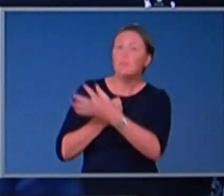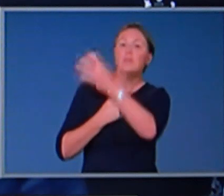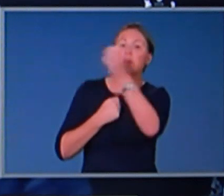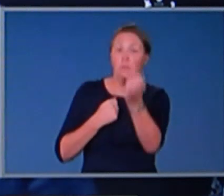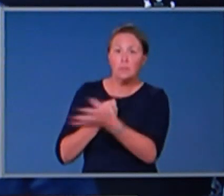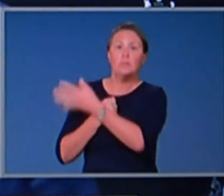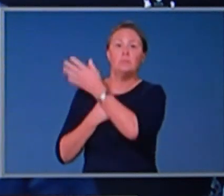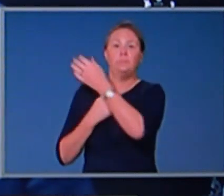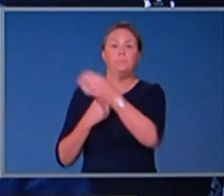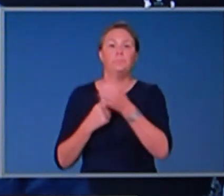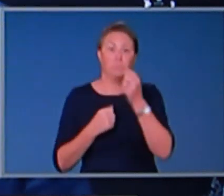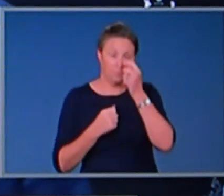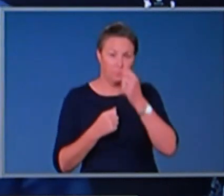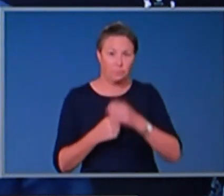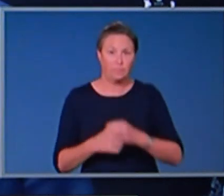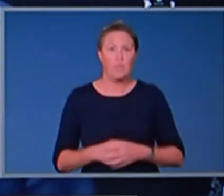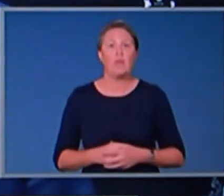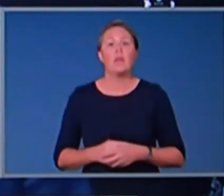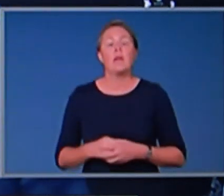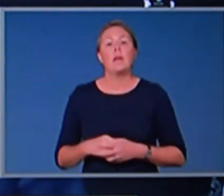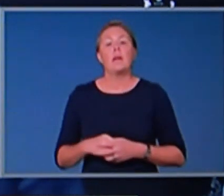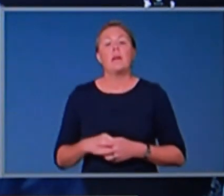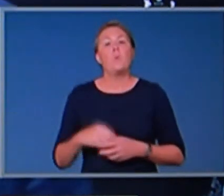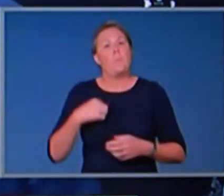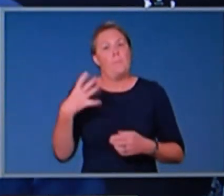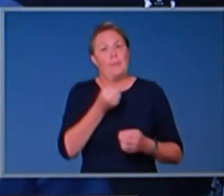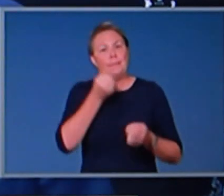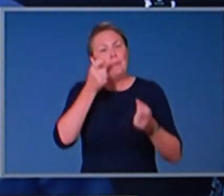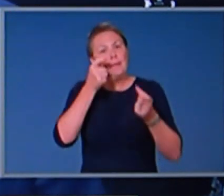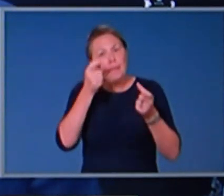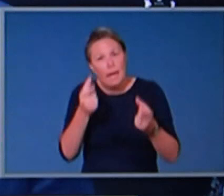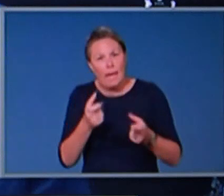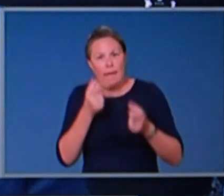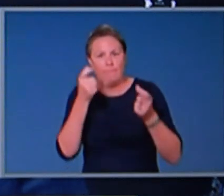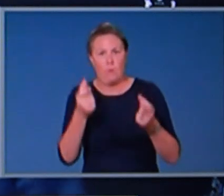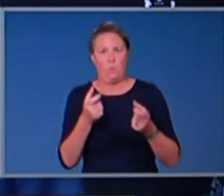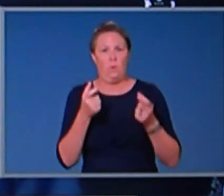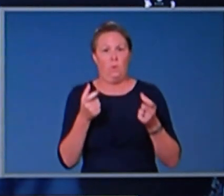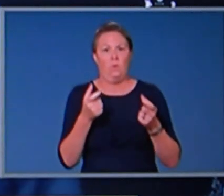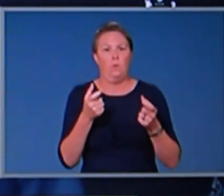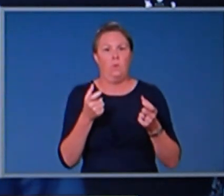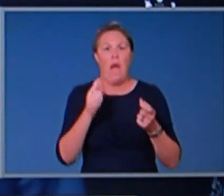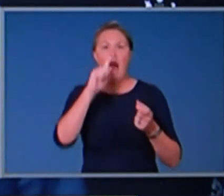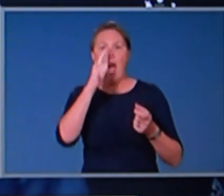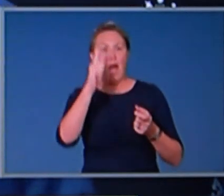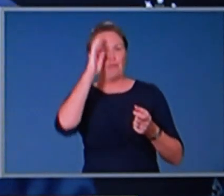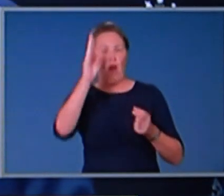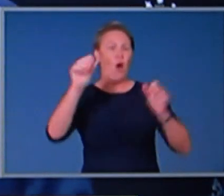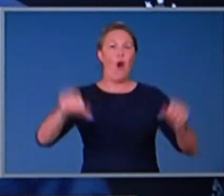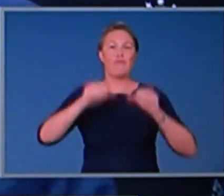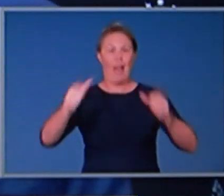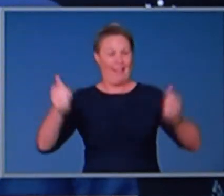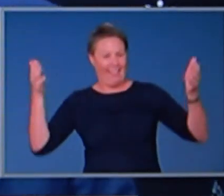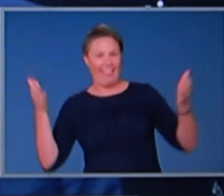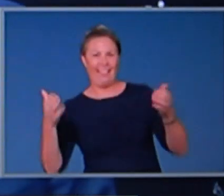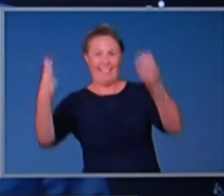recommendations for gently, carefully, cautiously relaxing distancing measures. And of course, the size of gatherings